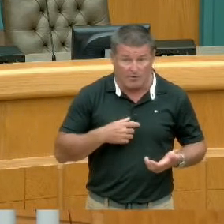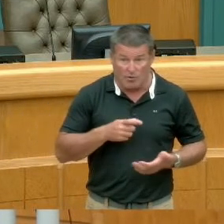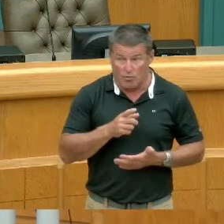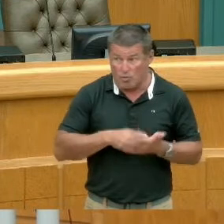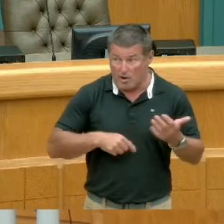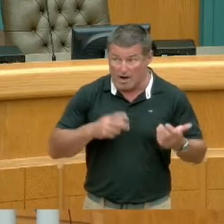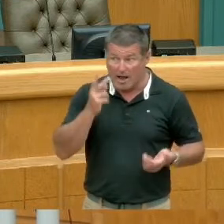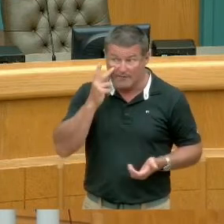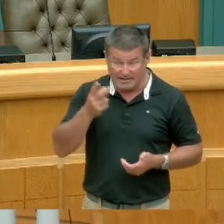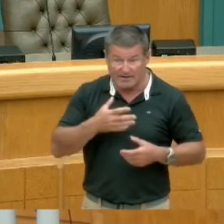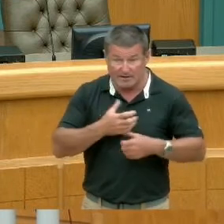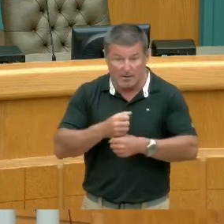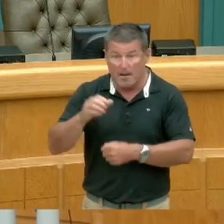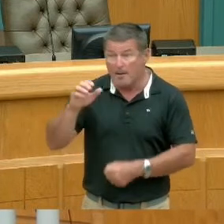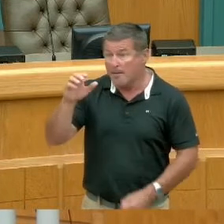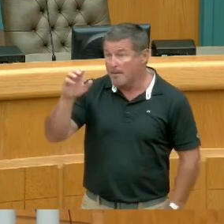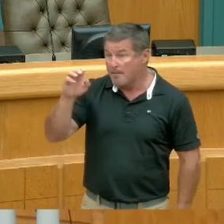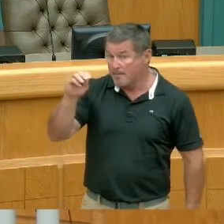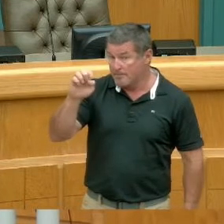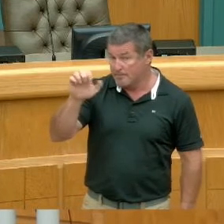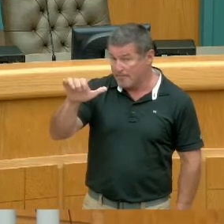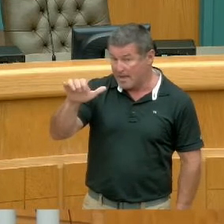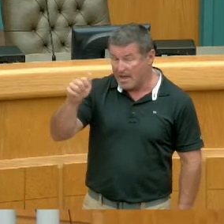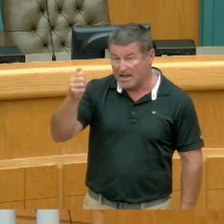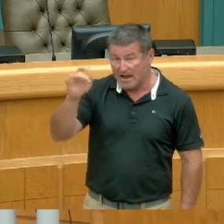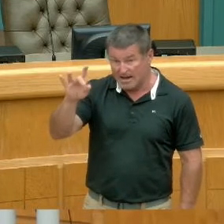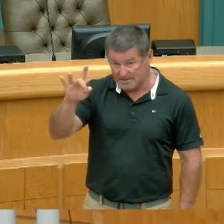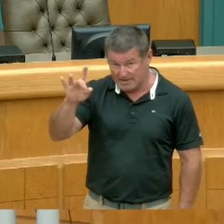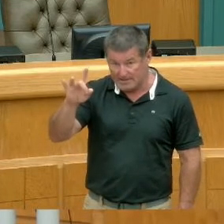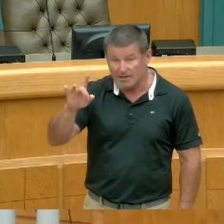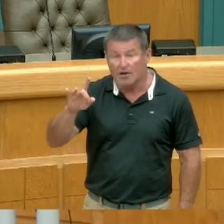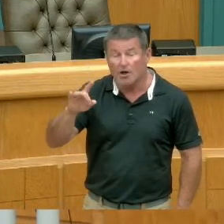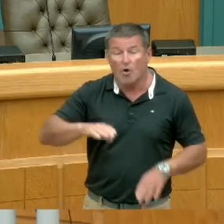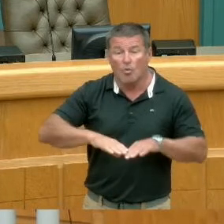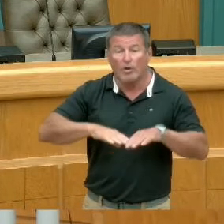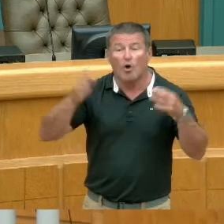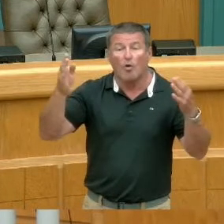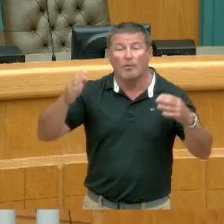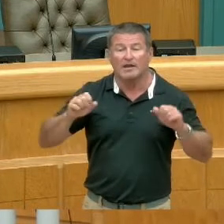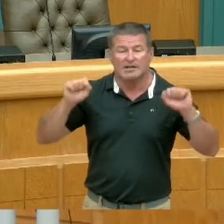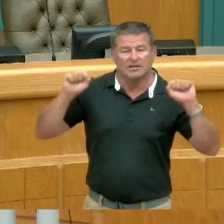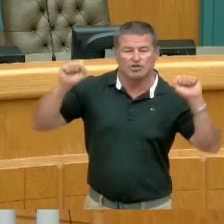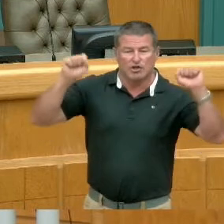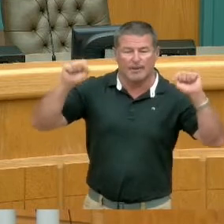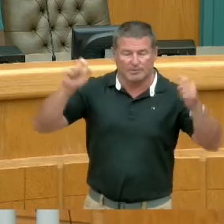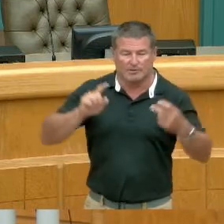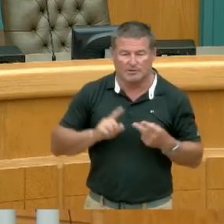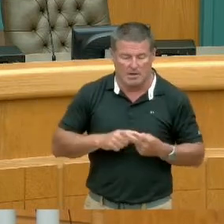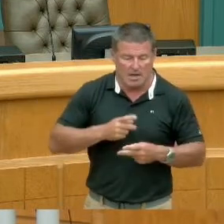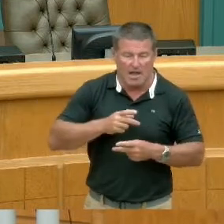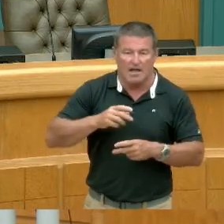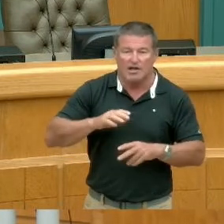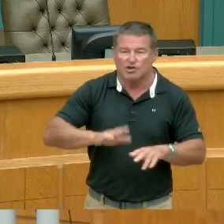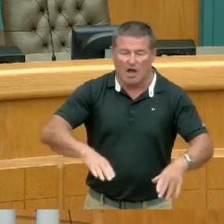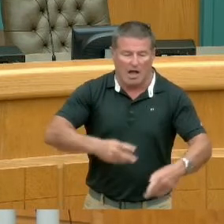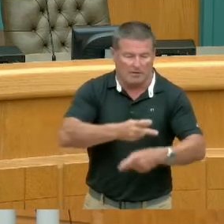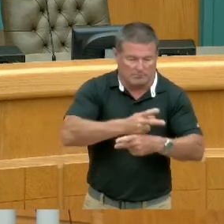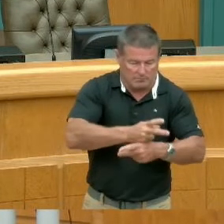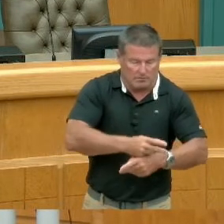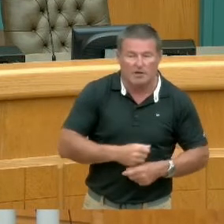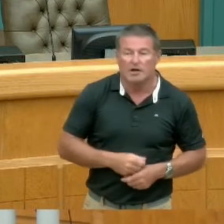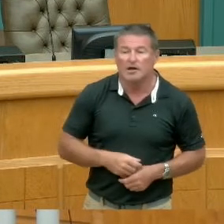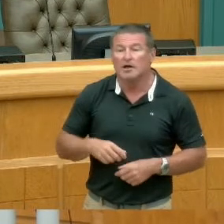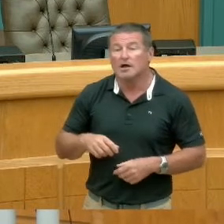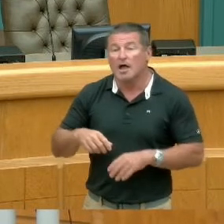them. May 18th, in addition to gyms, we're going to have child care centers, massage and personal care centers open, as well